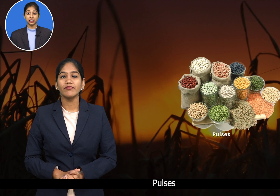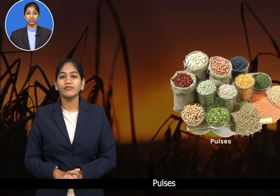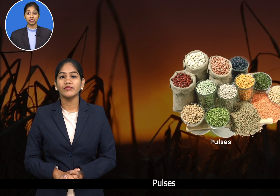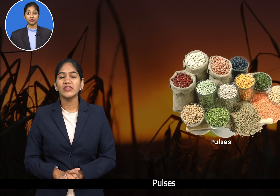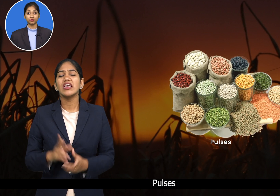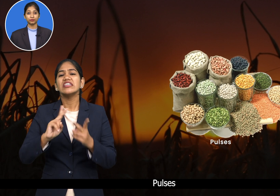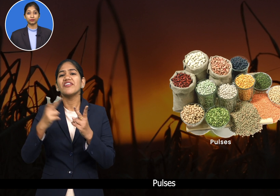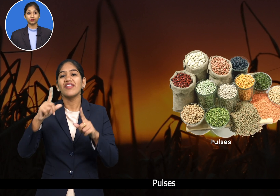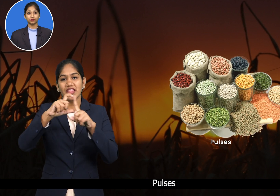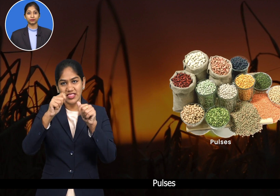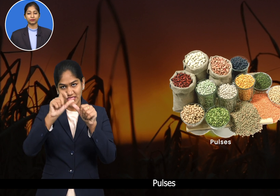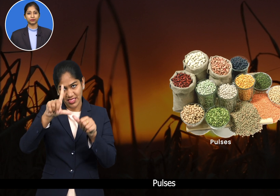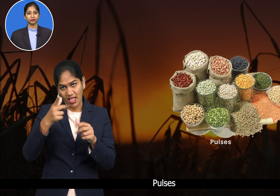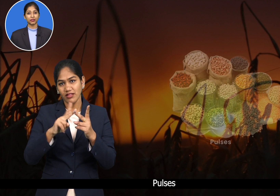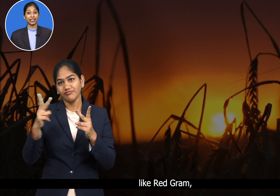pulses